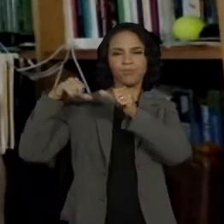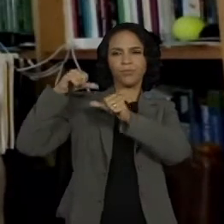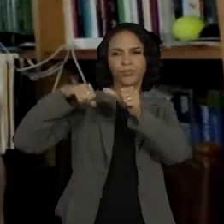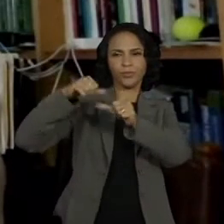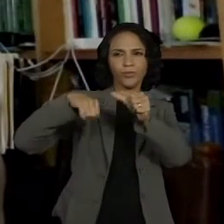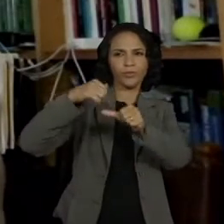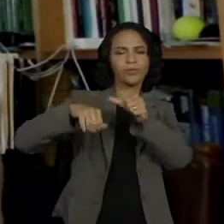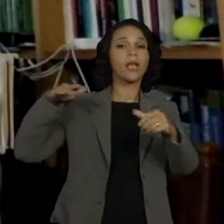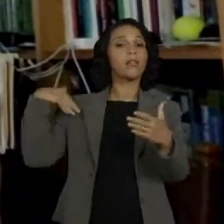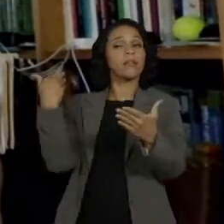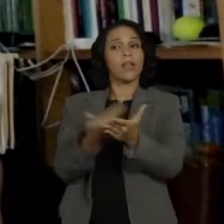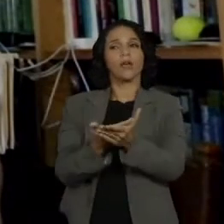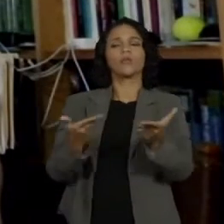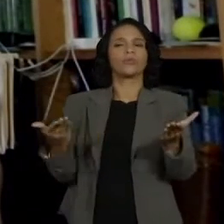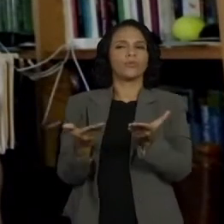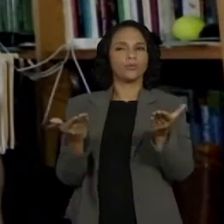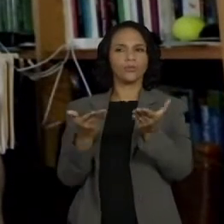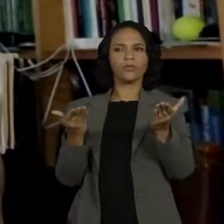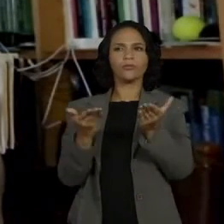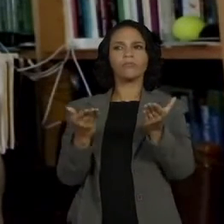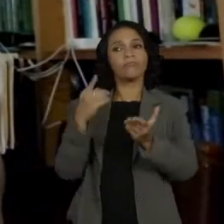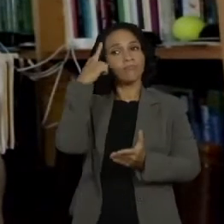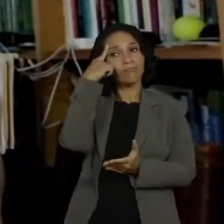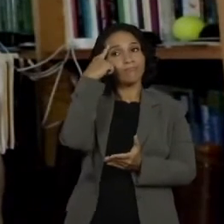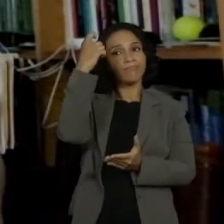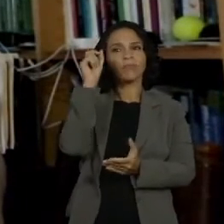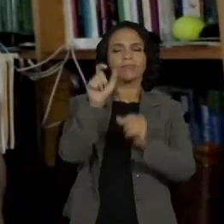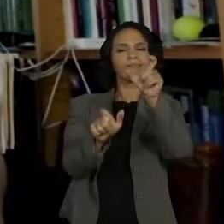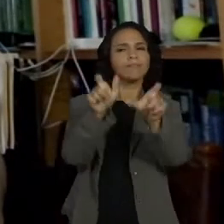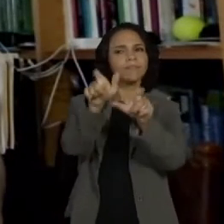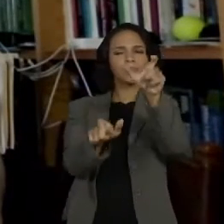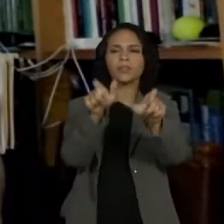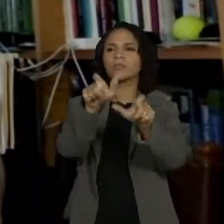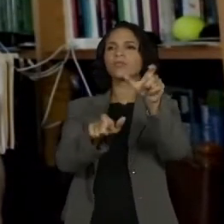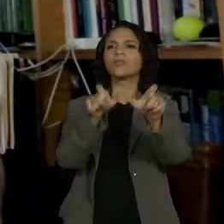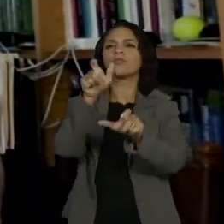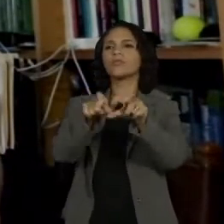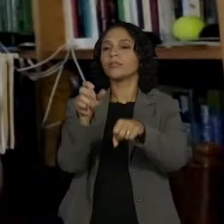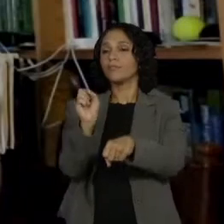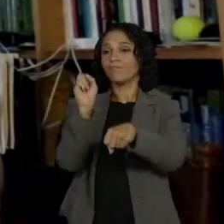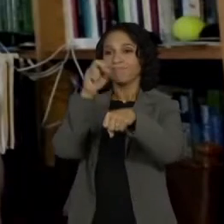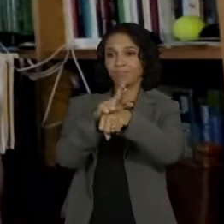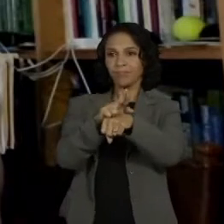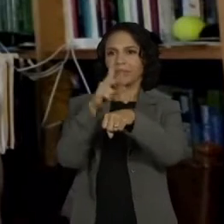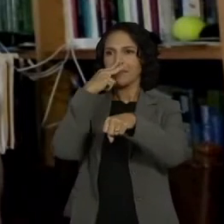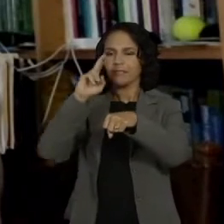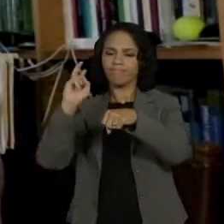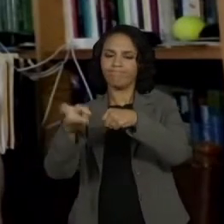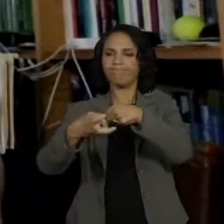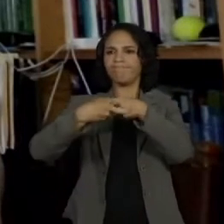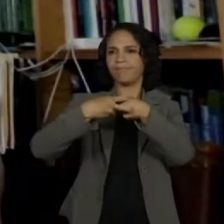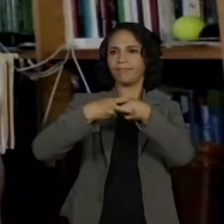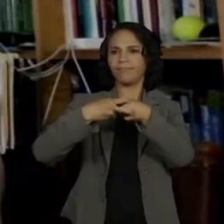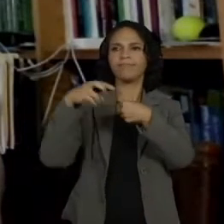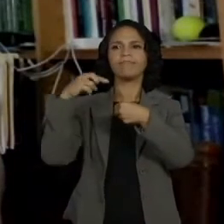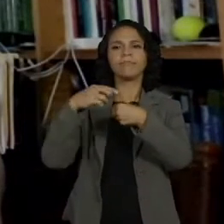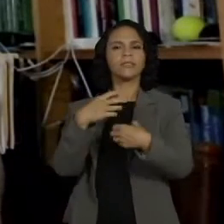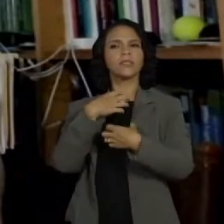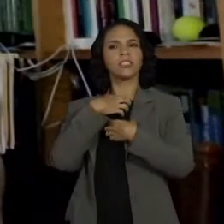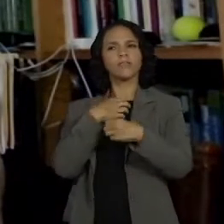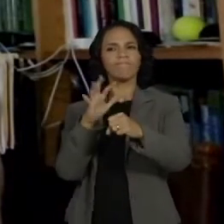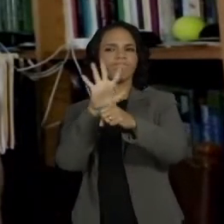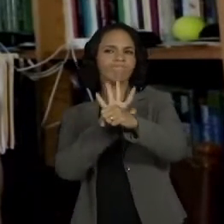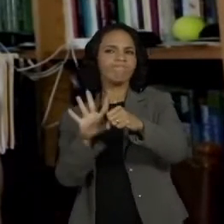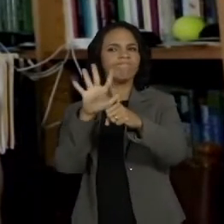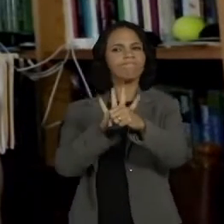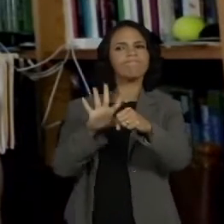successful. Now, there is an idea among people that, you know, a virus is a form of parasite. And the